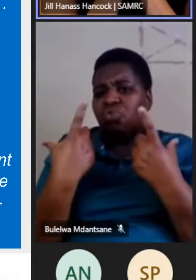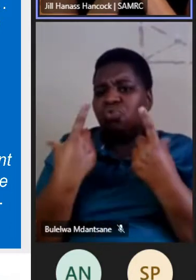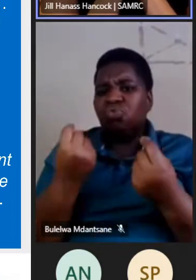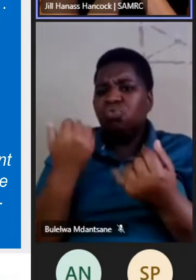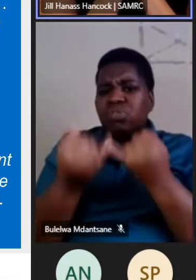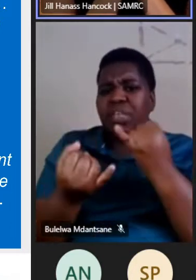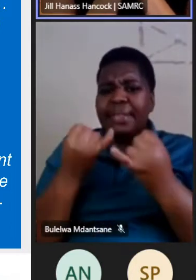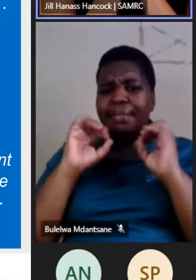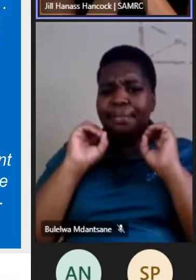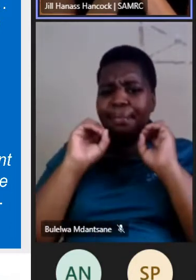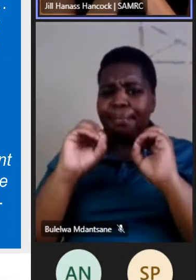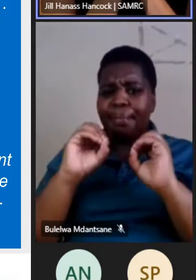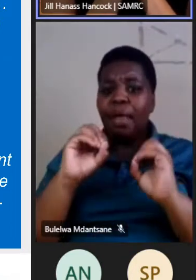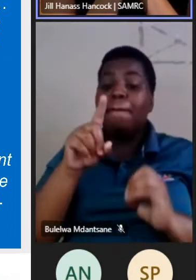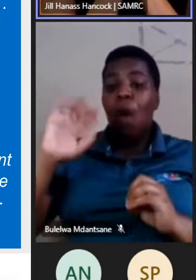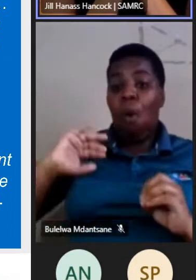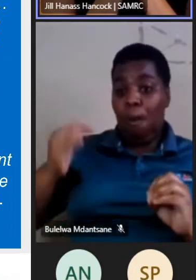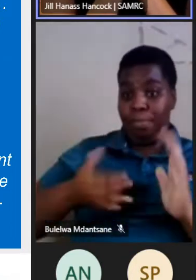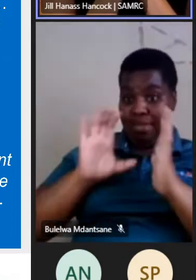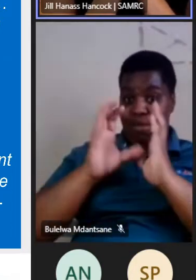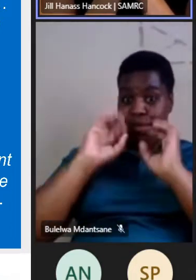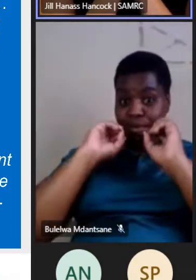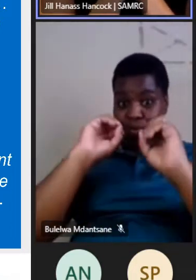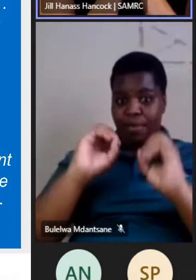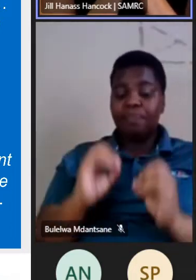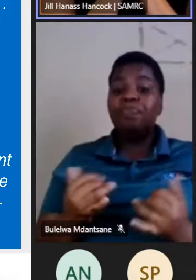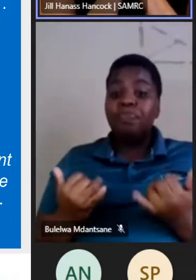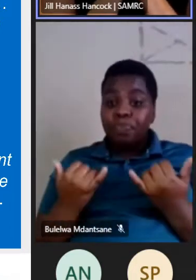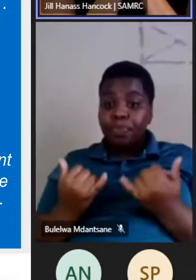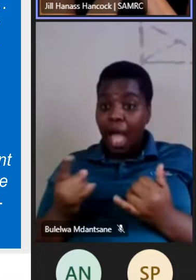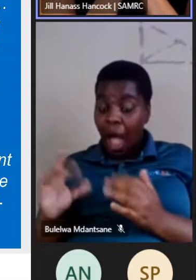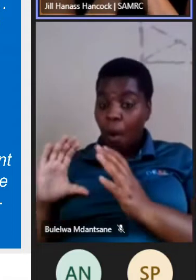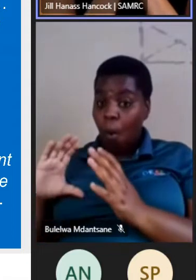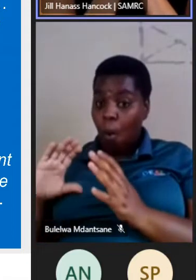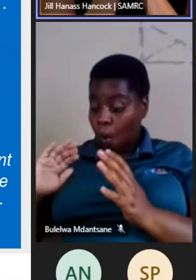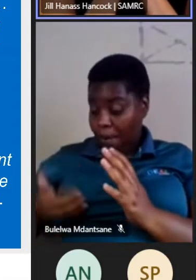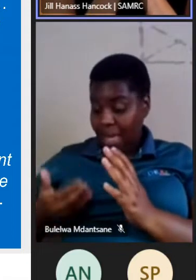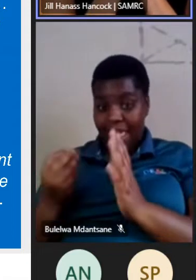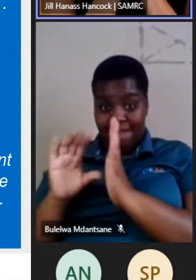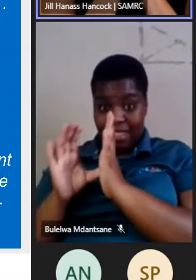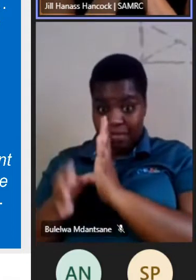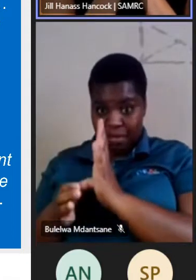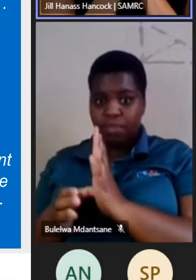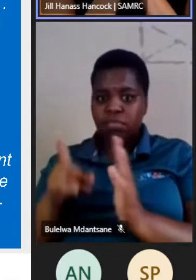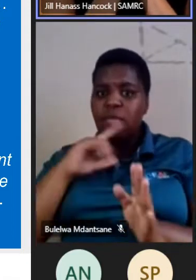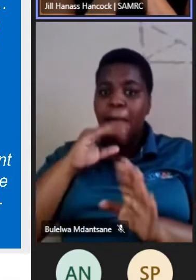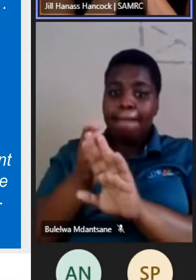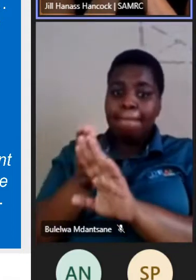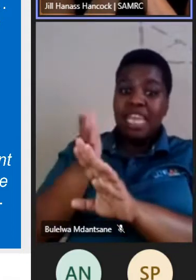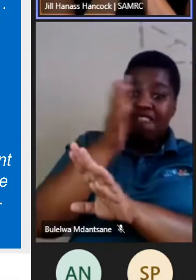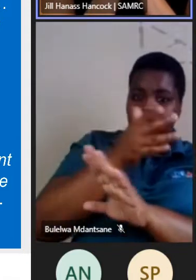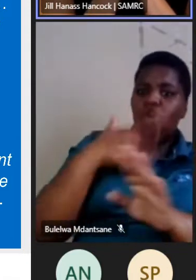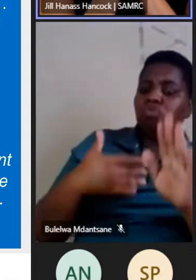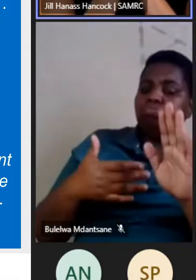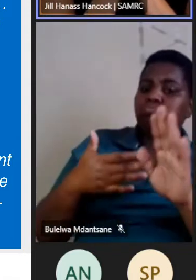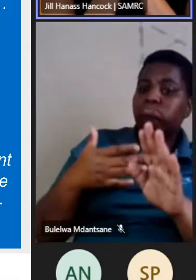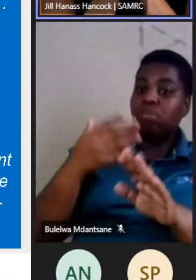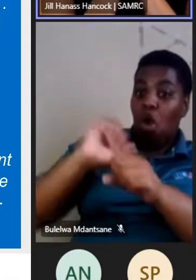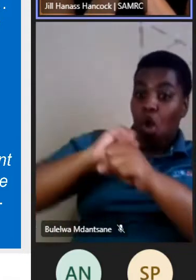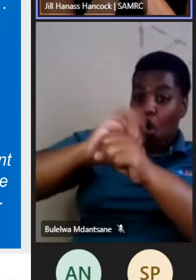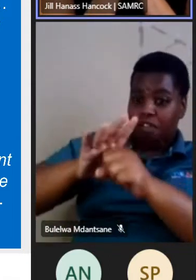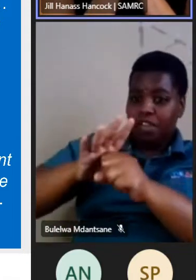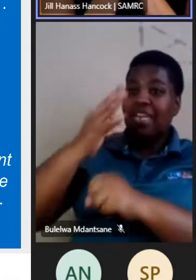disabilities. Another woman with disabilities tells us here, before COVID, I got this 3 months injection.